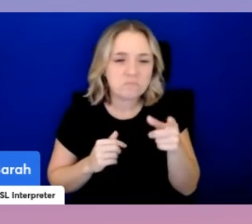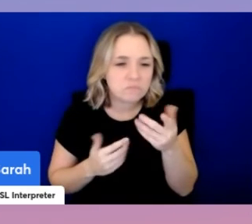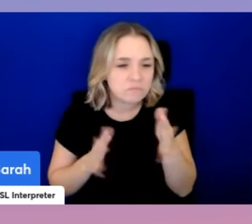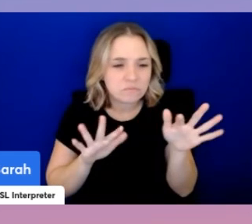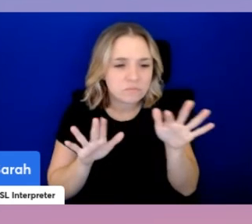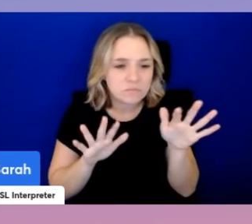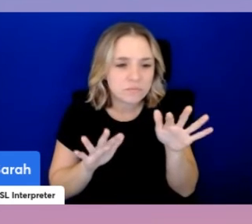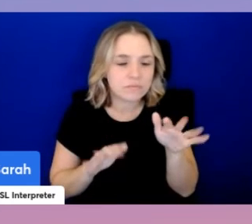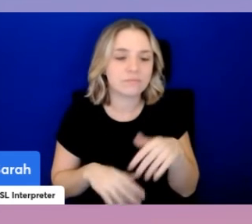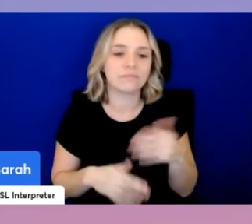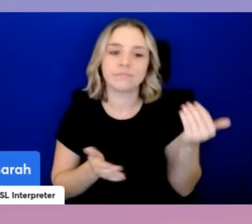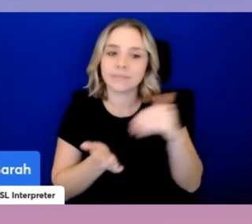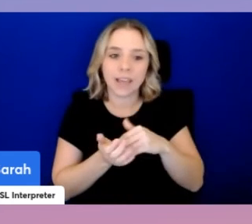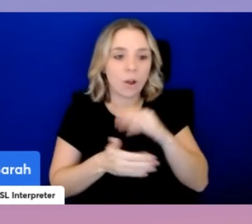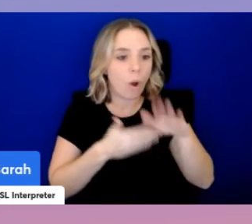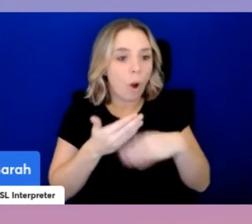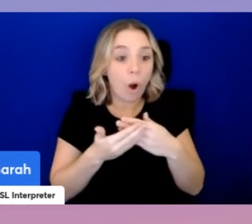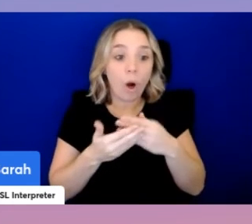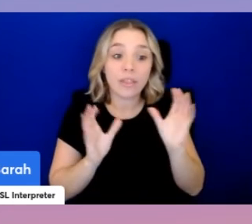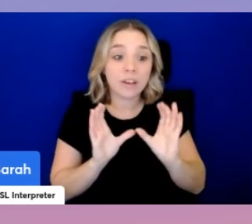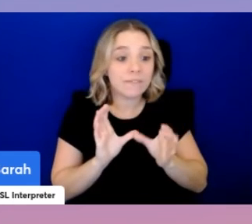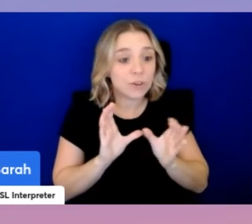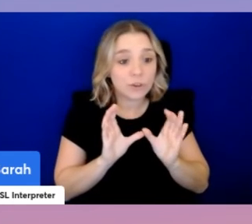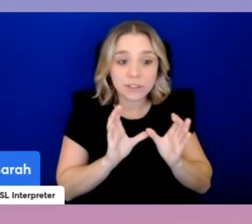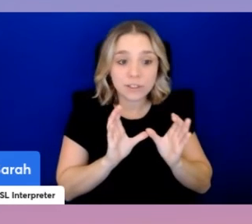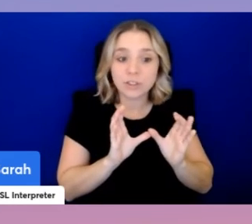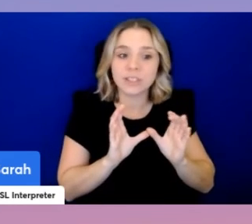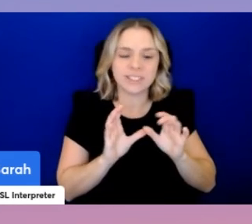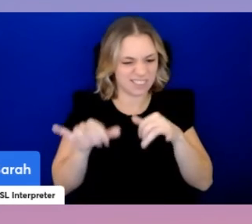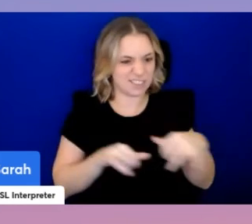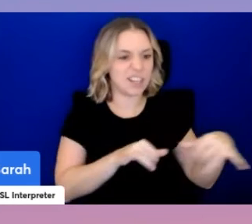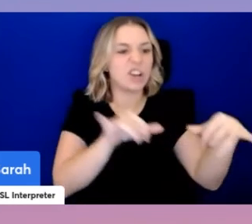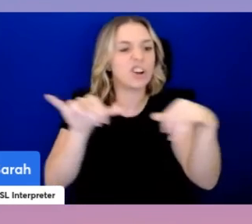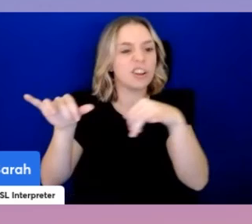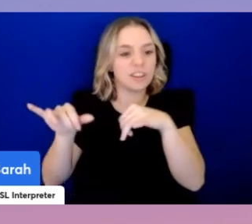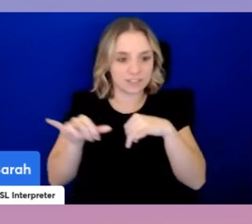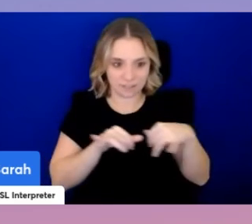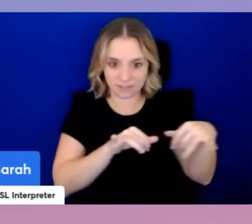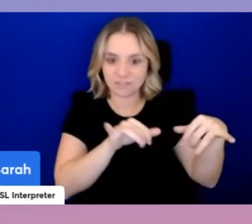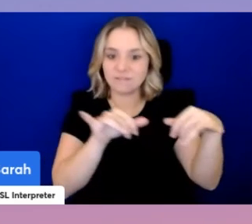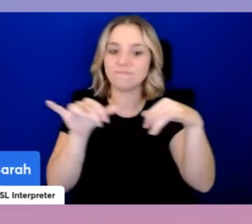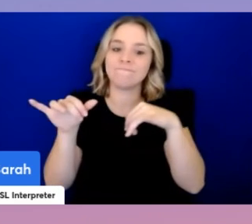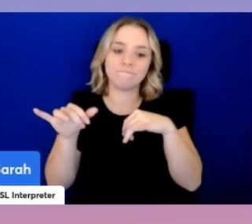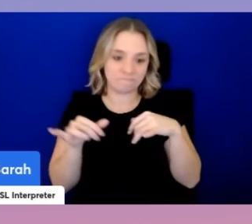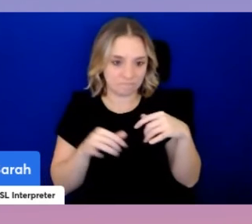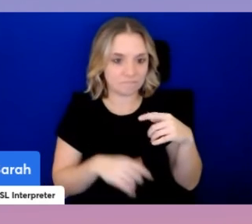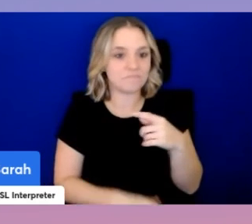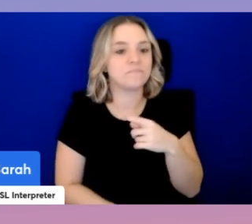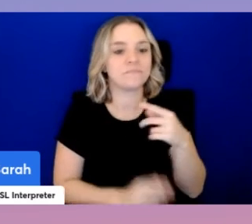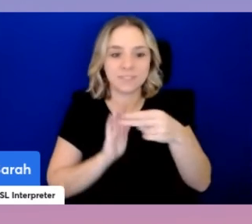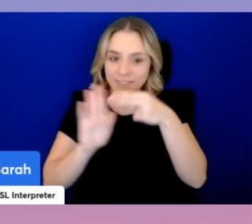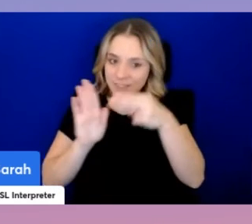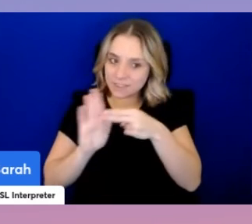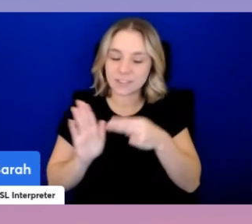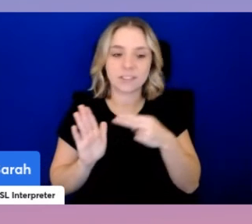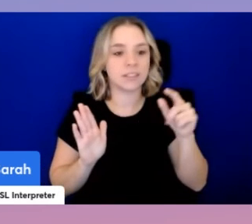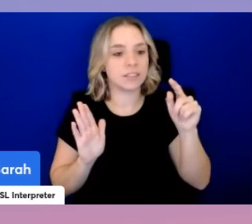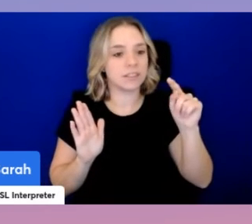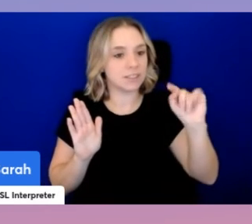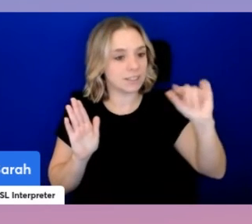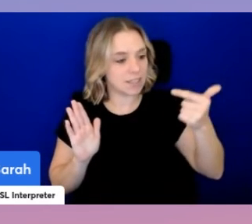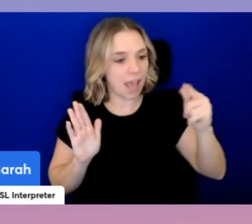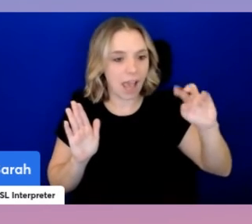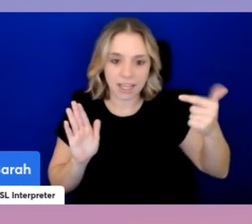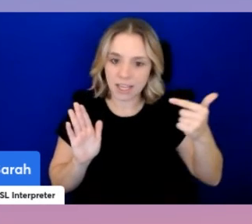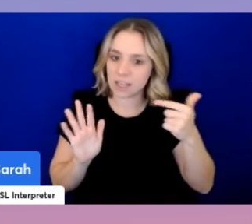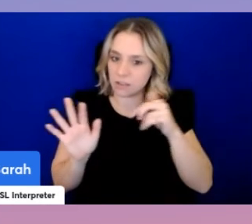Again, all the configurations are standardized, naming convention, tagging, all that stuff is properly configured.